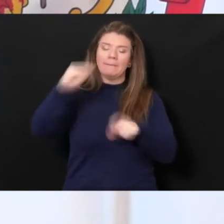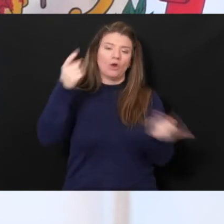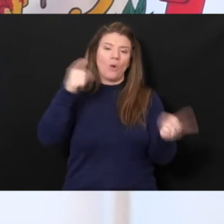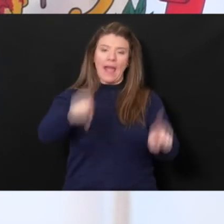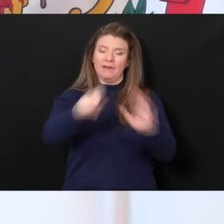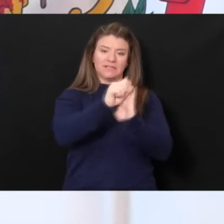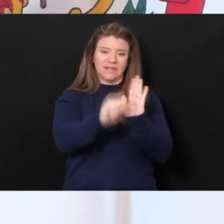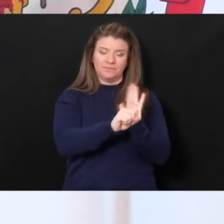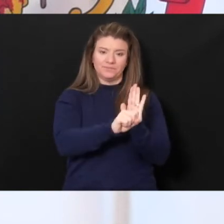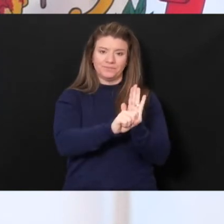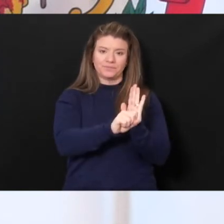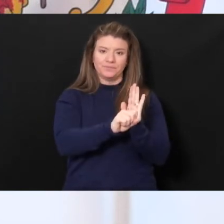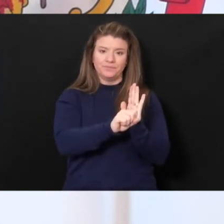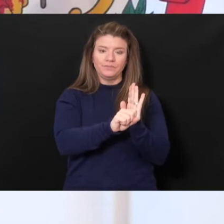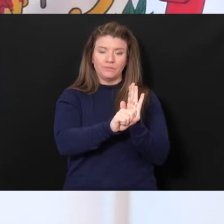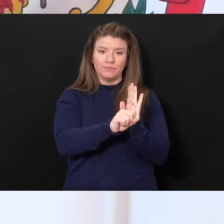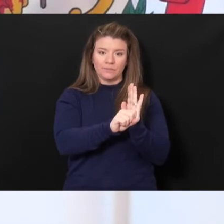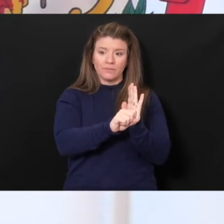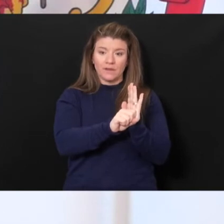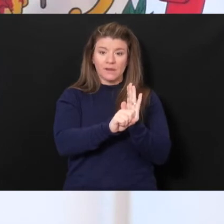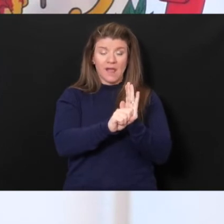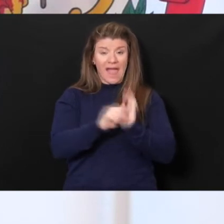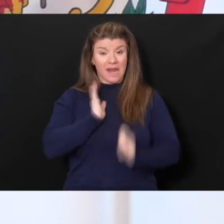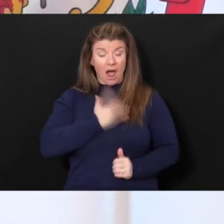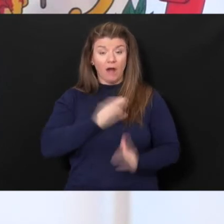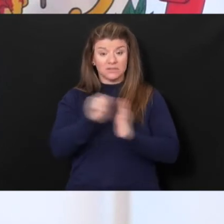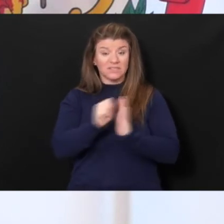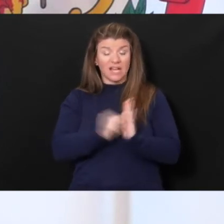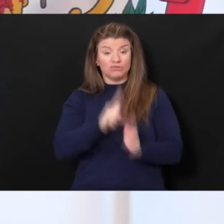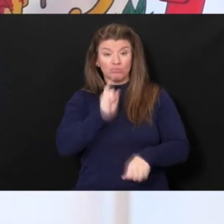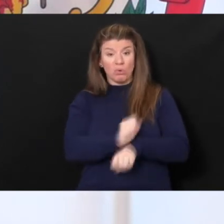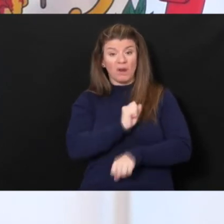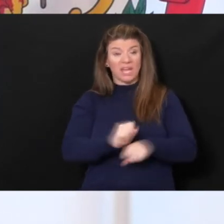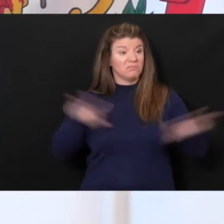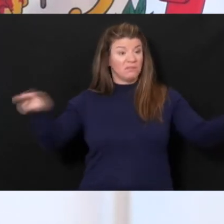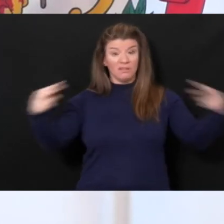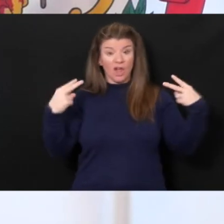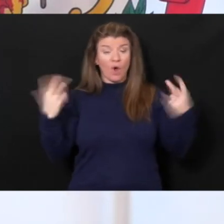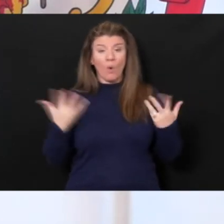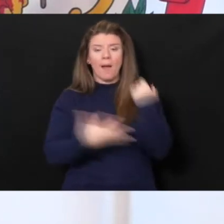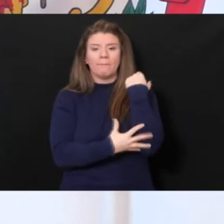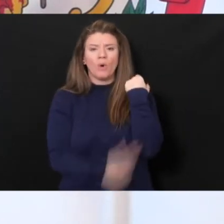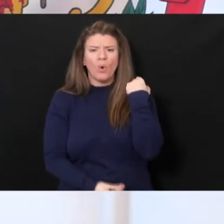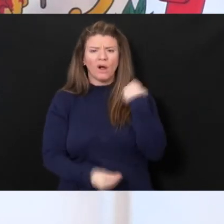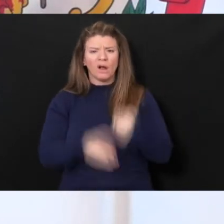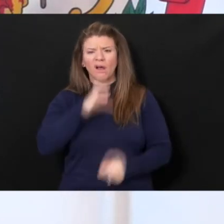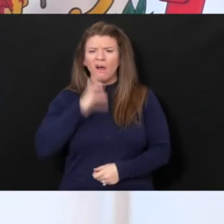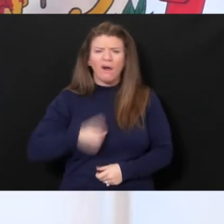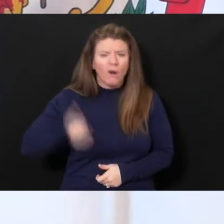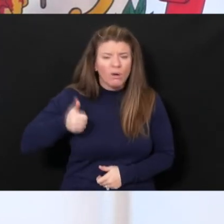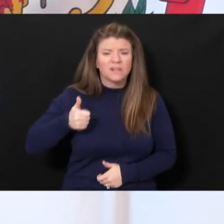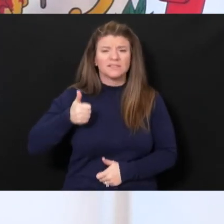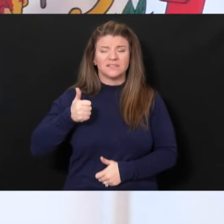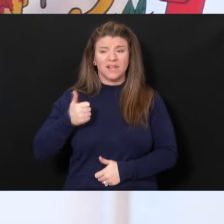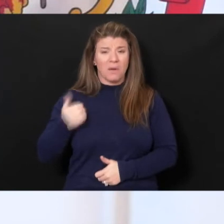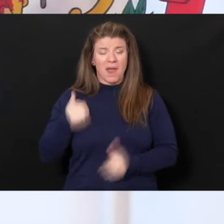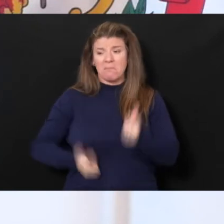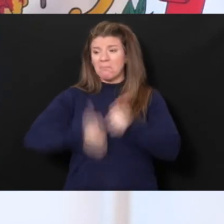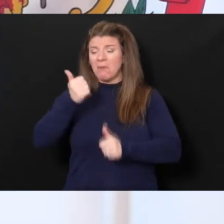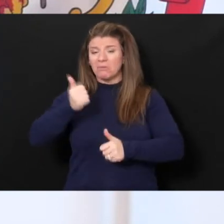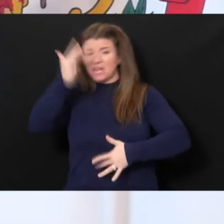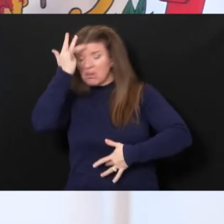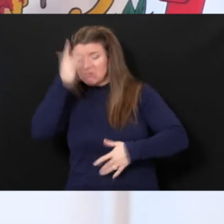state that was portrayed as the poorest, the oldest maybe, or one of the oldest, the one with the most